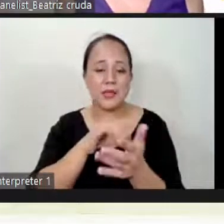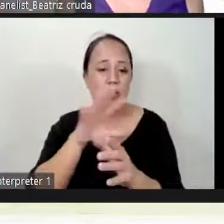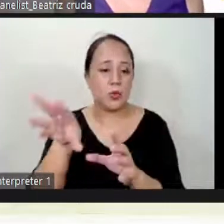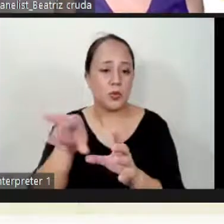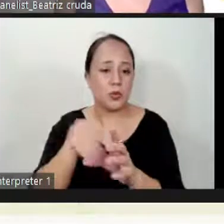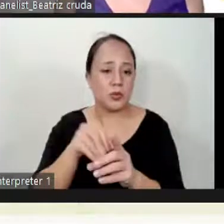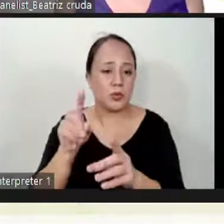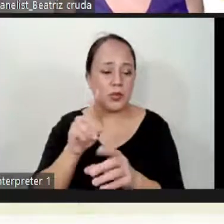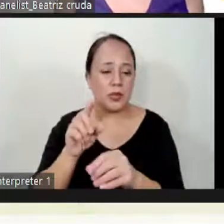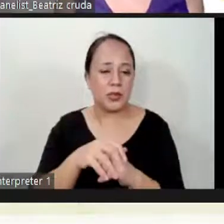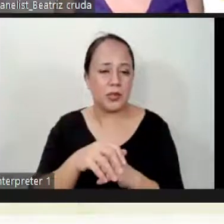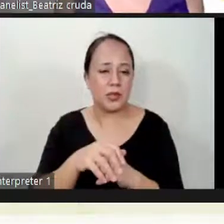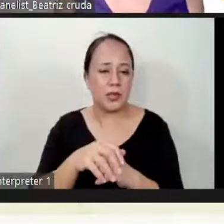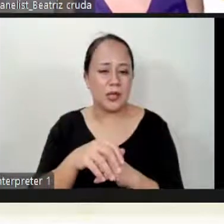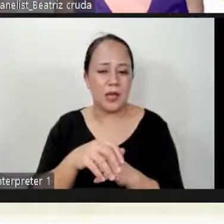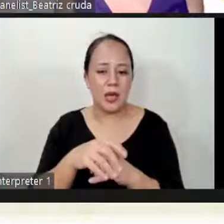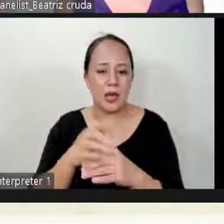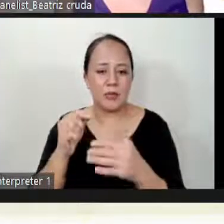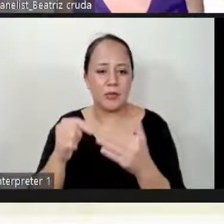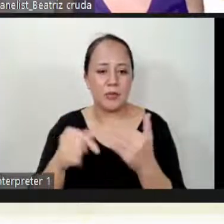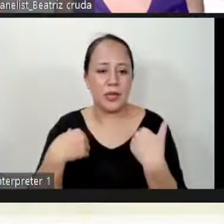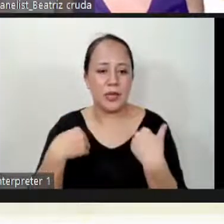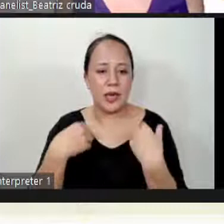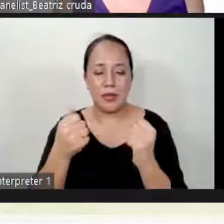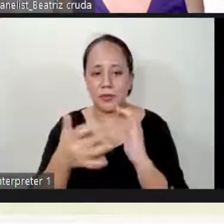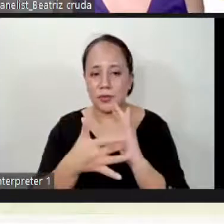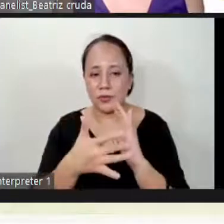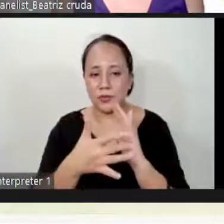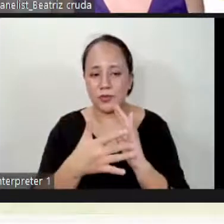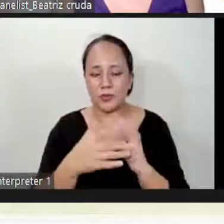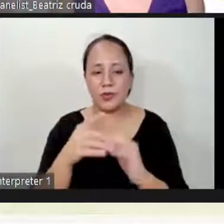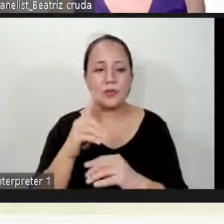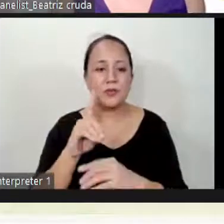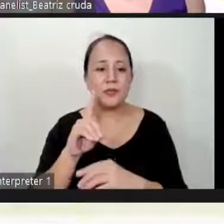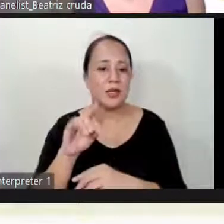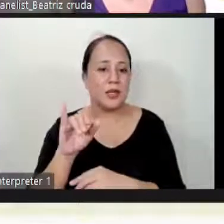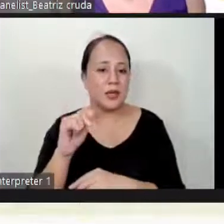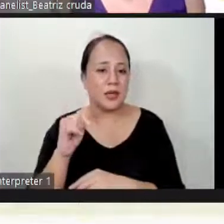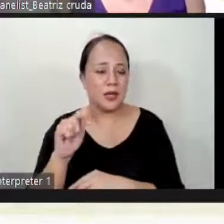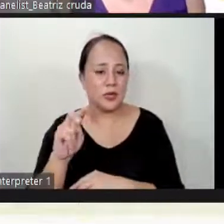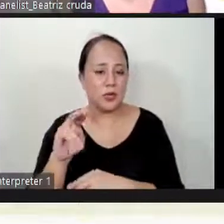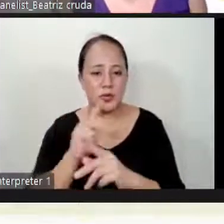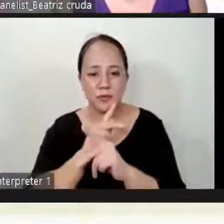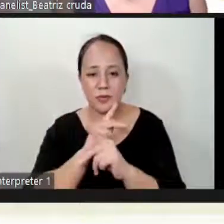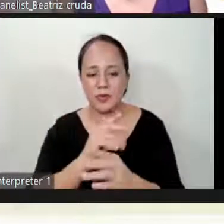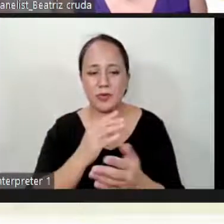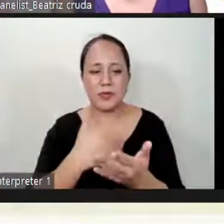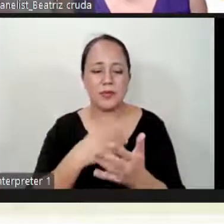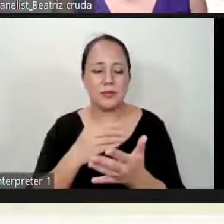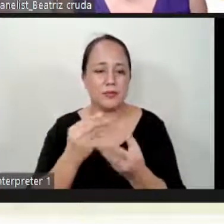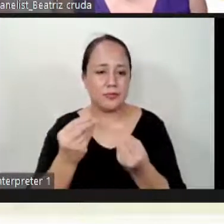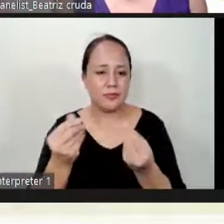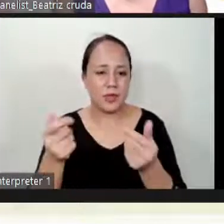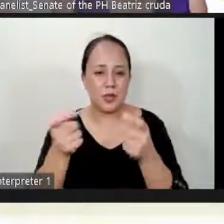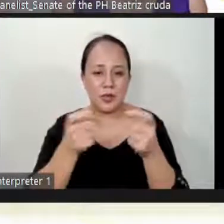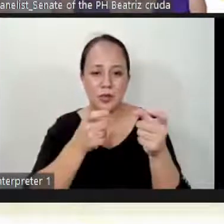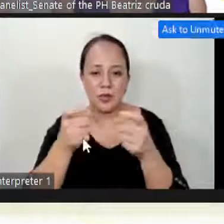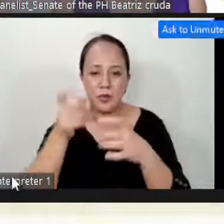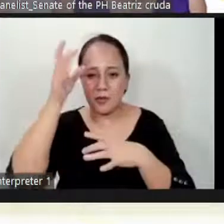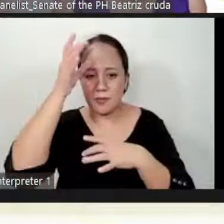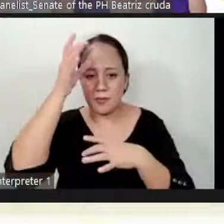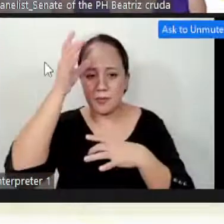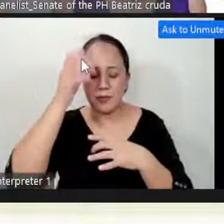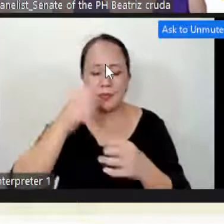including innovative medicines and health technologies for the diagnosis, prevention, treatment, and control of